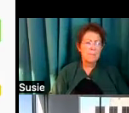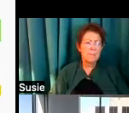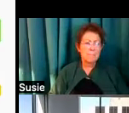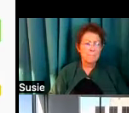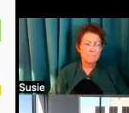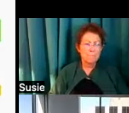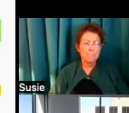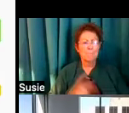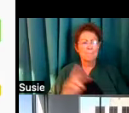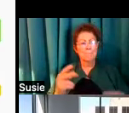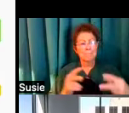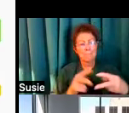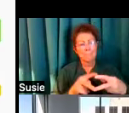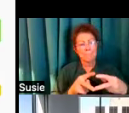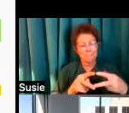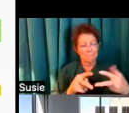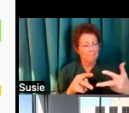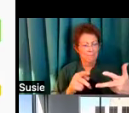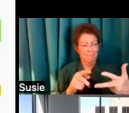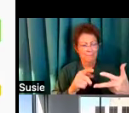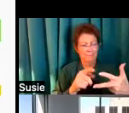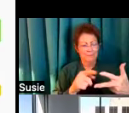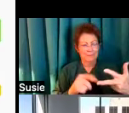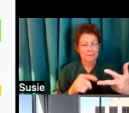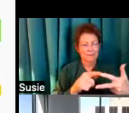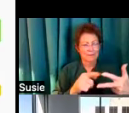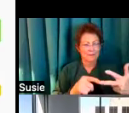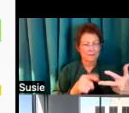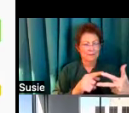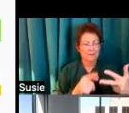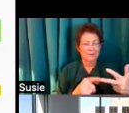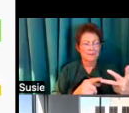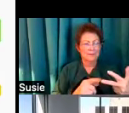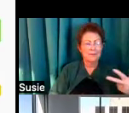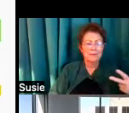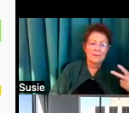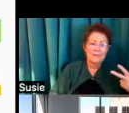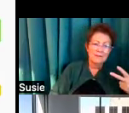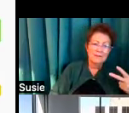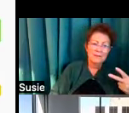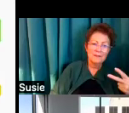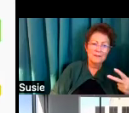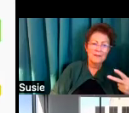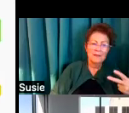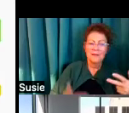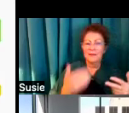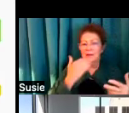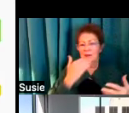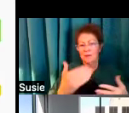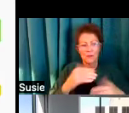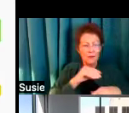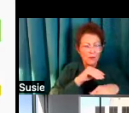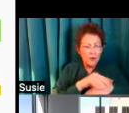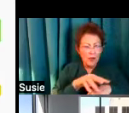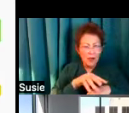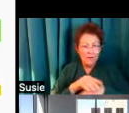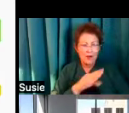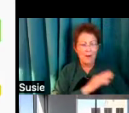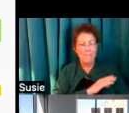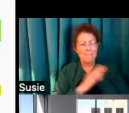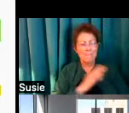second and third bullets. If we're going to do this, is you got to have good governance. So the board, especially